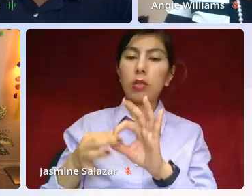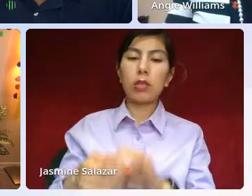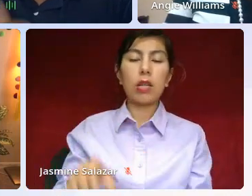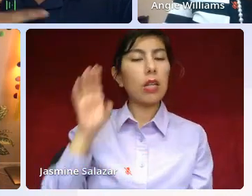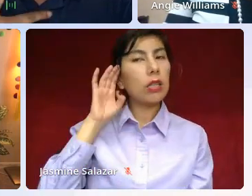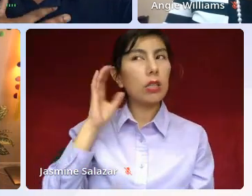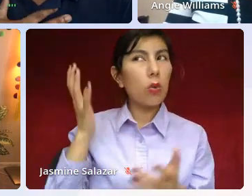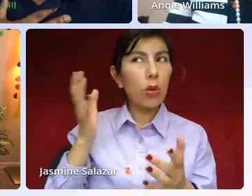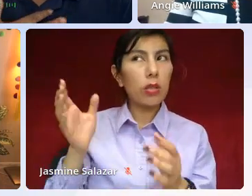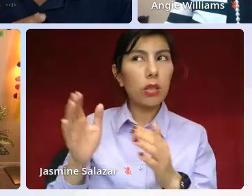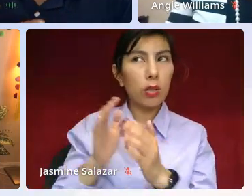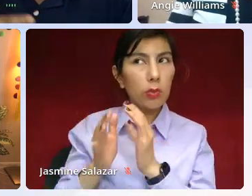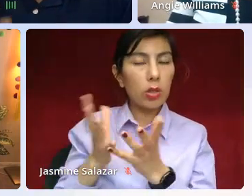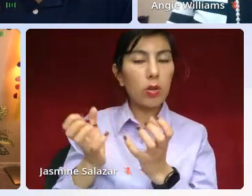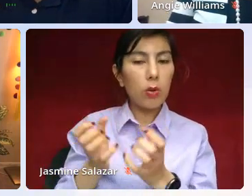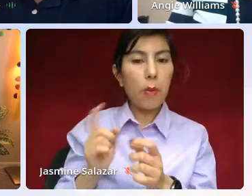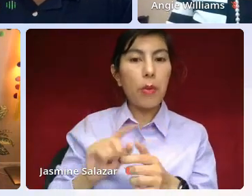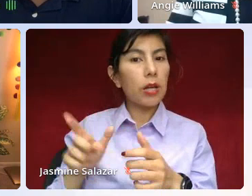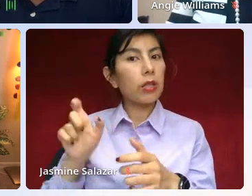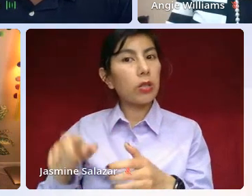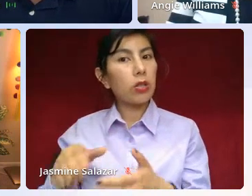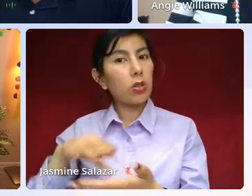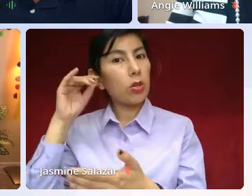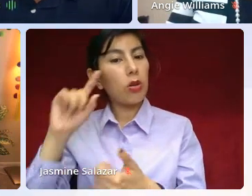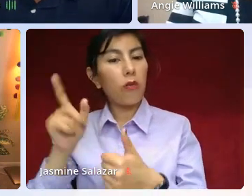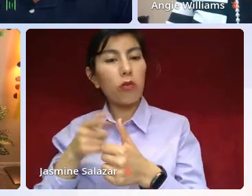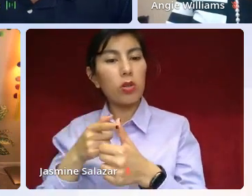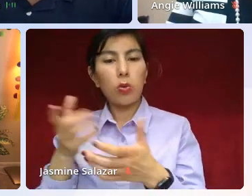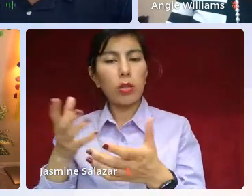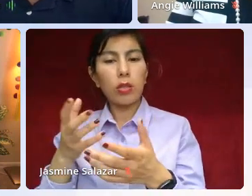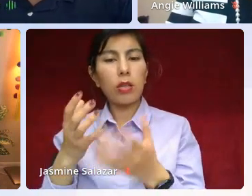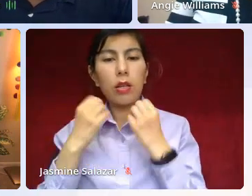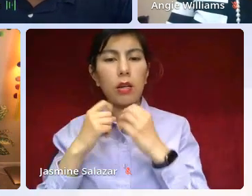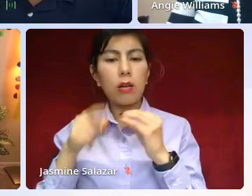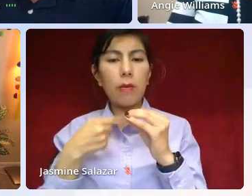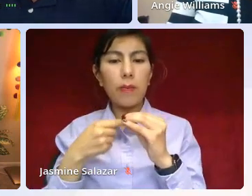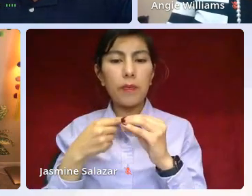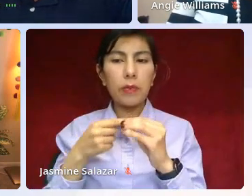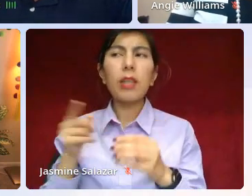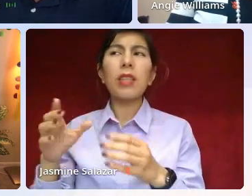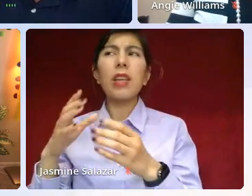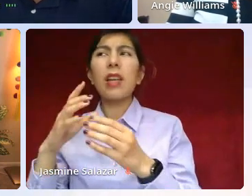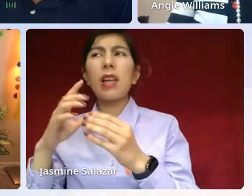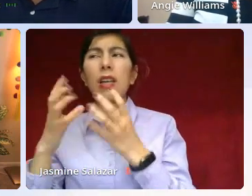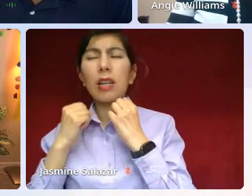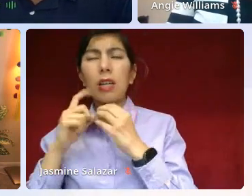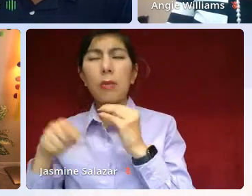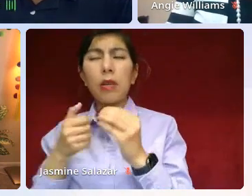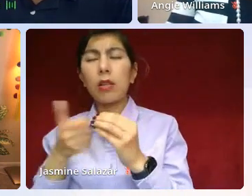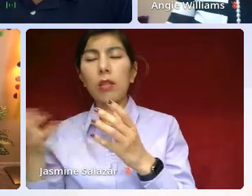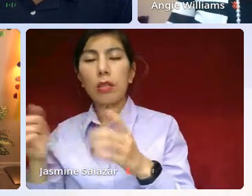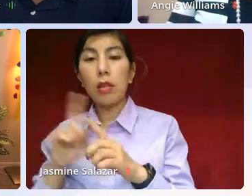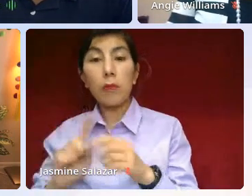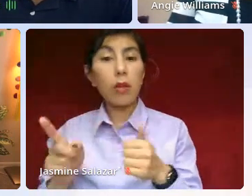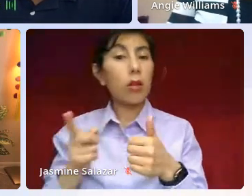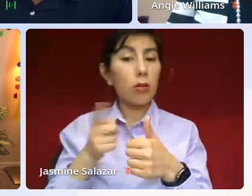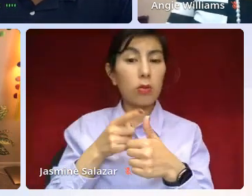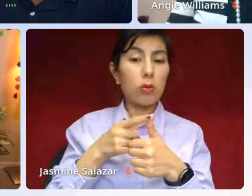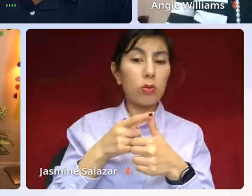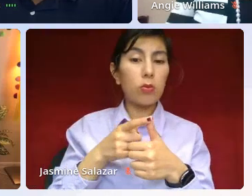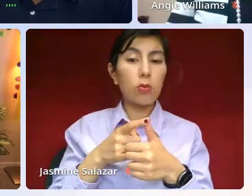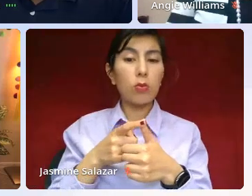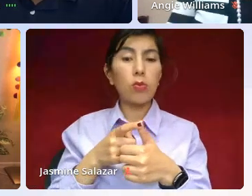wanted, but we had to know first what they really cared about. Now they cared about other things as well, but that hockey team was one of the lifebloods of the whole